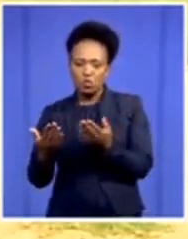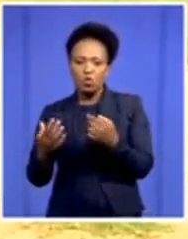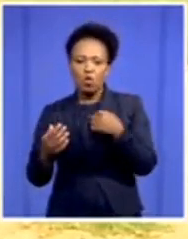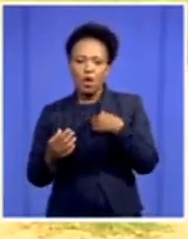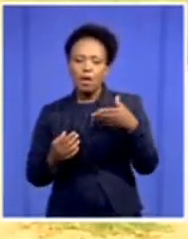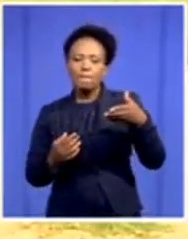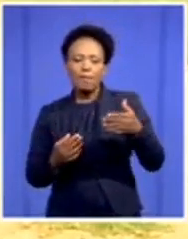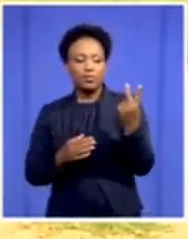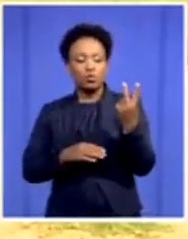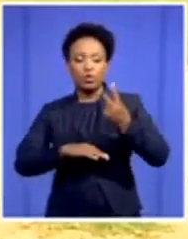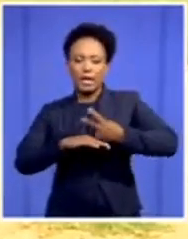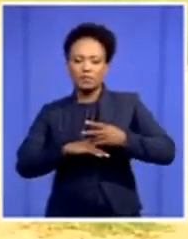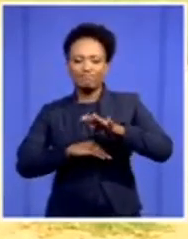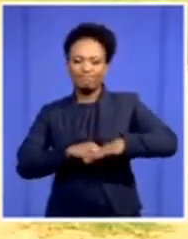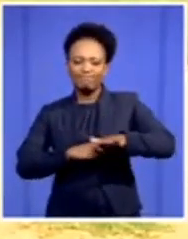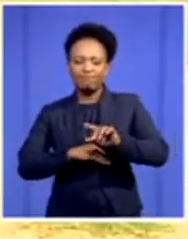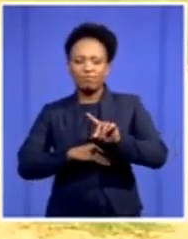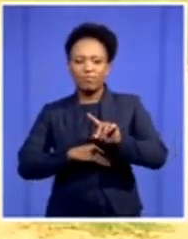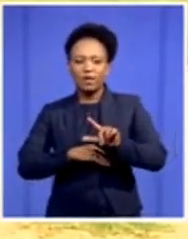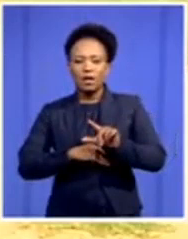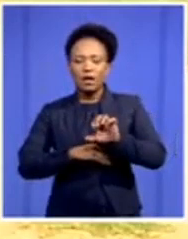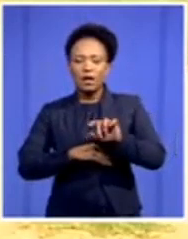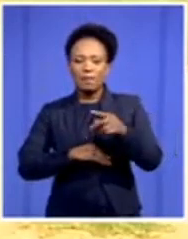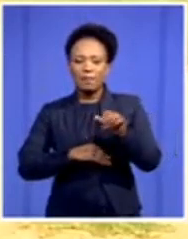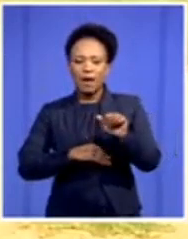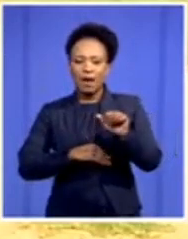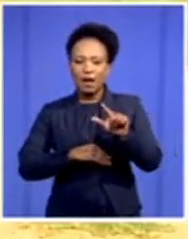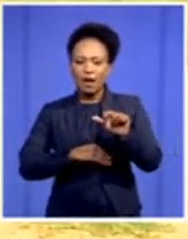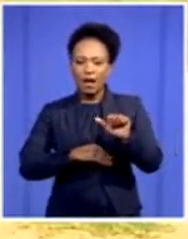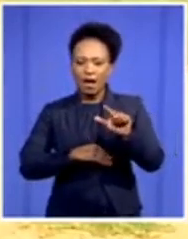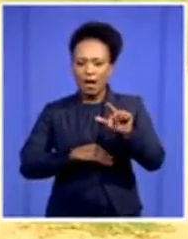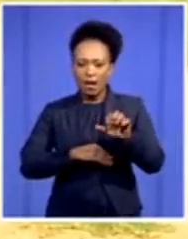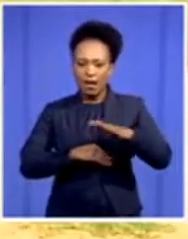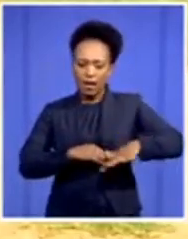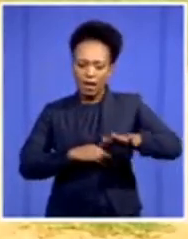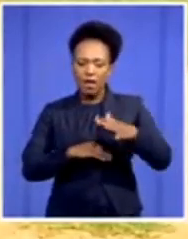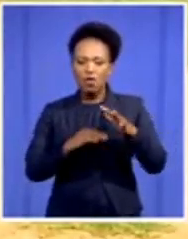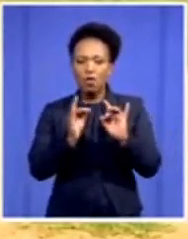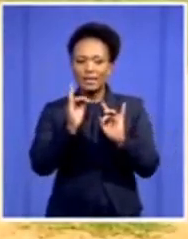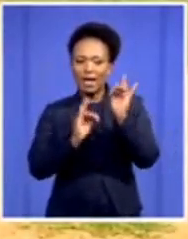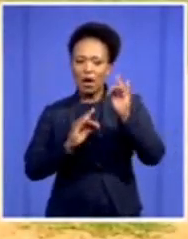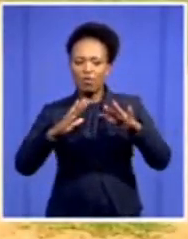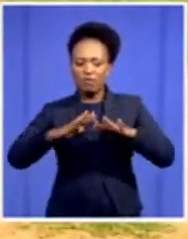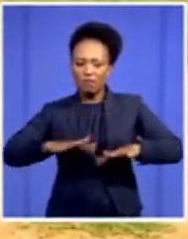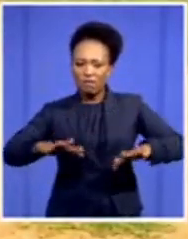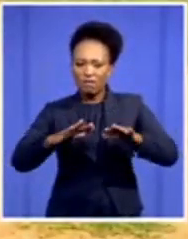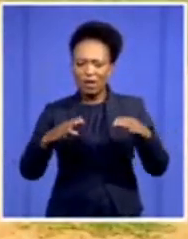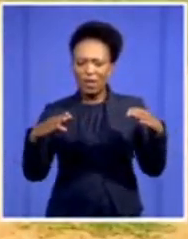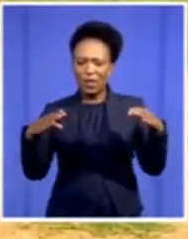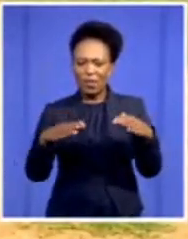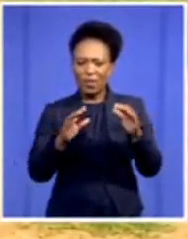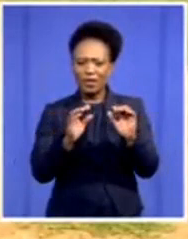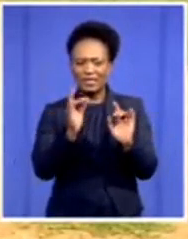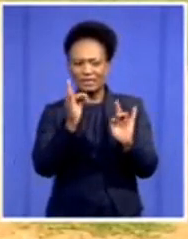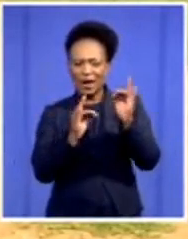to locals and business owners in that small town. Our viewers might recall Lephalale is the place where the Medupi